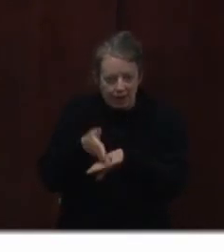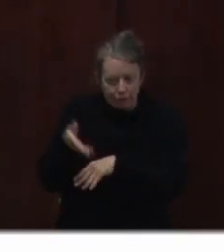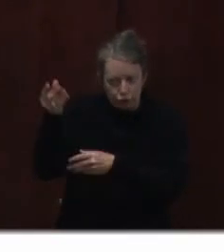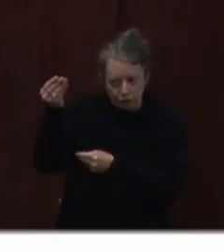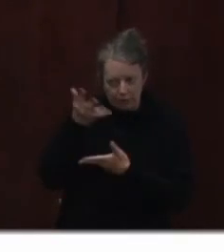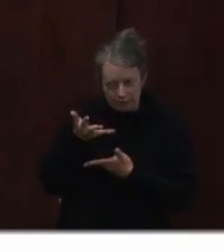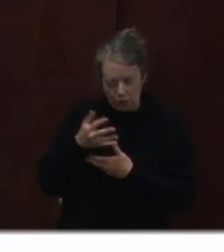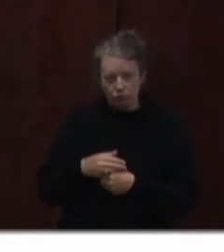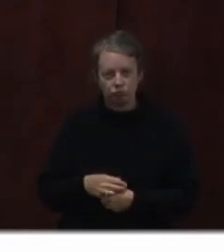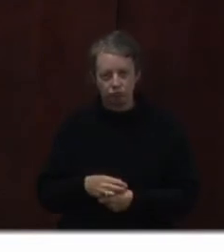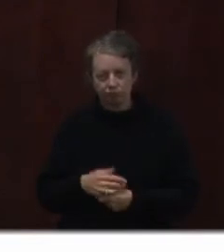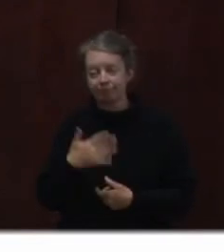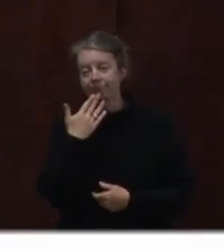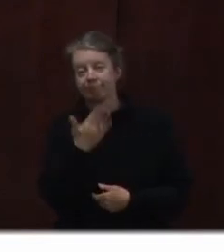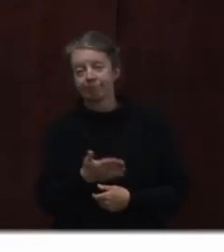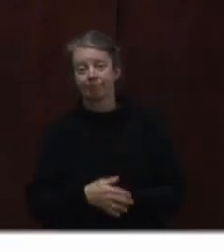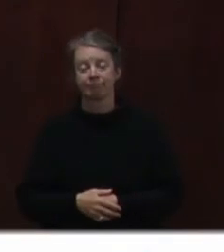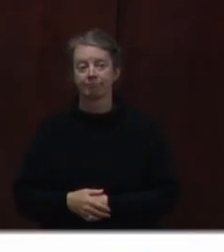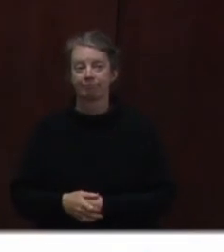Mm-hmm.